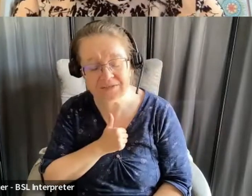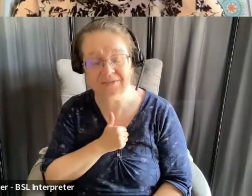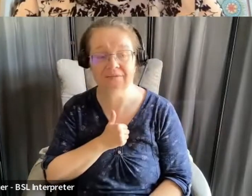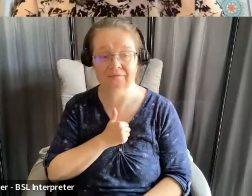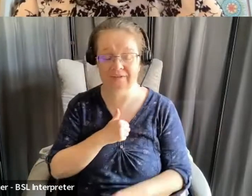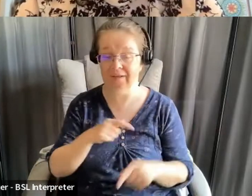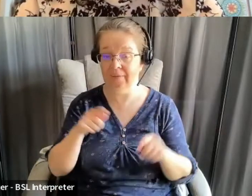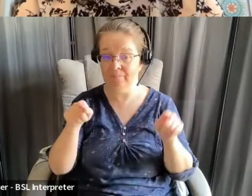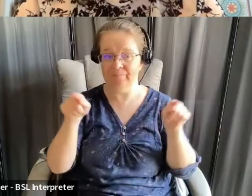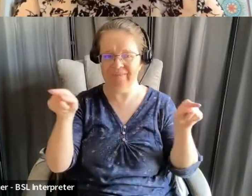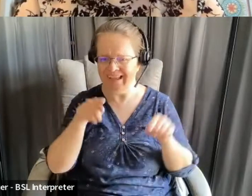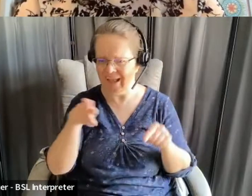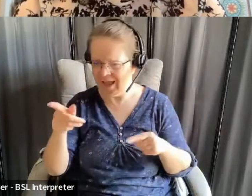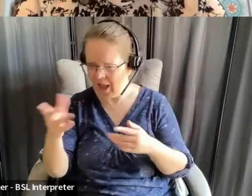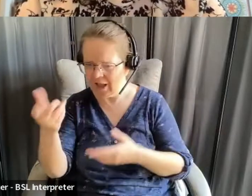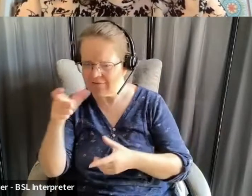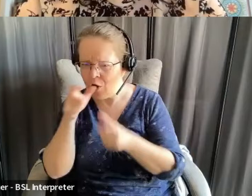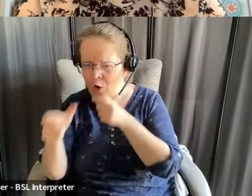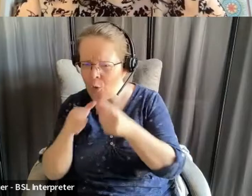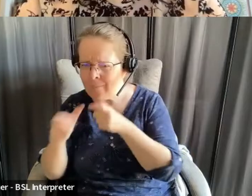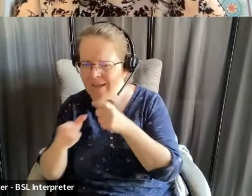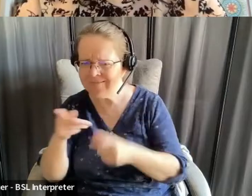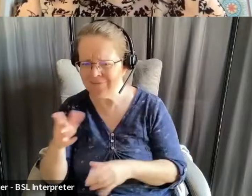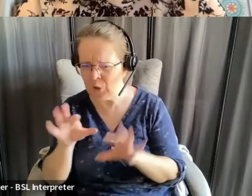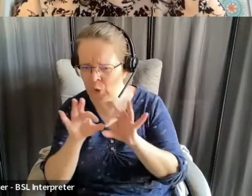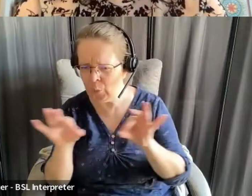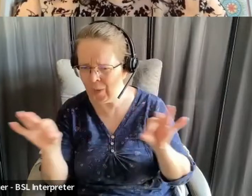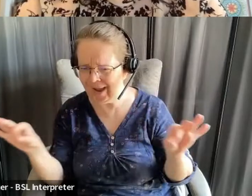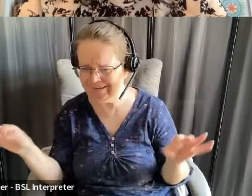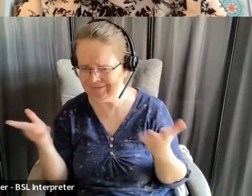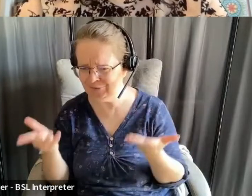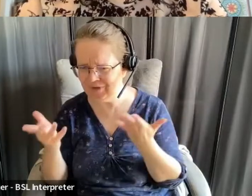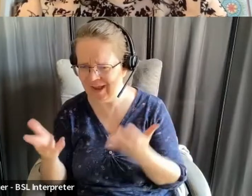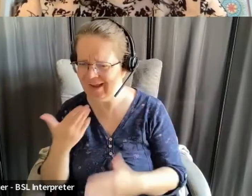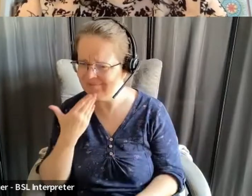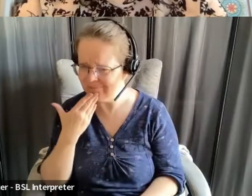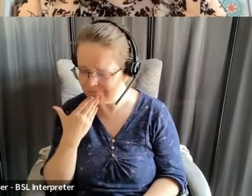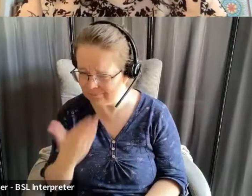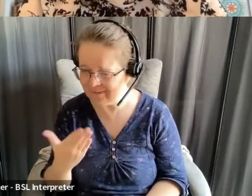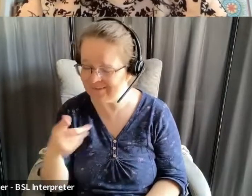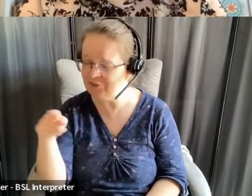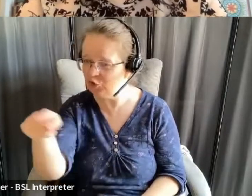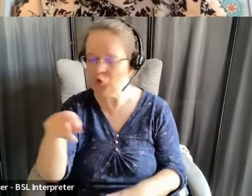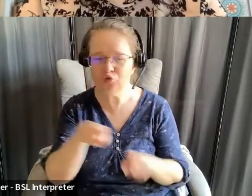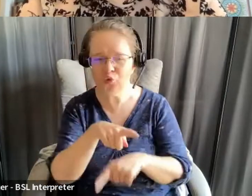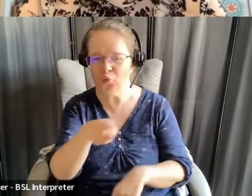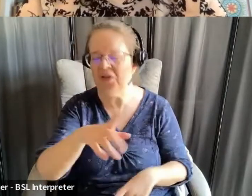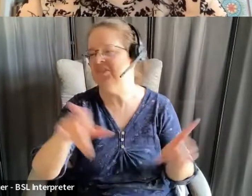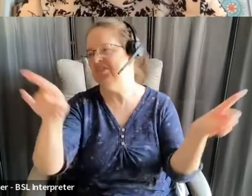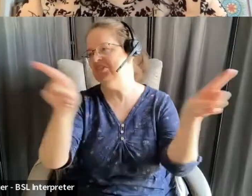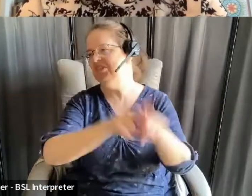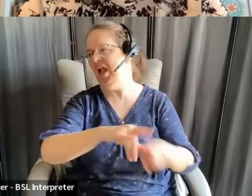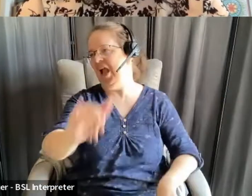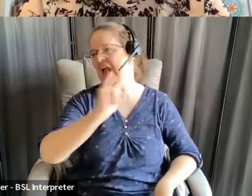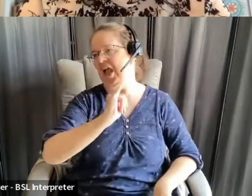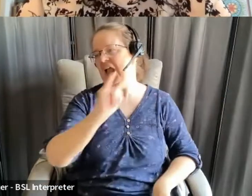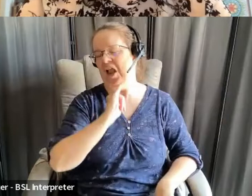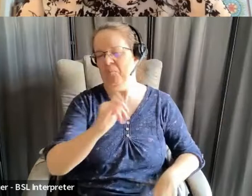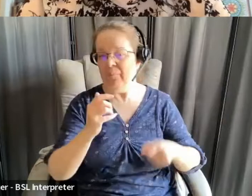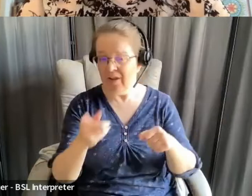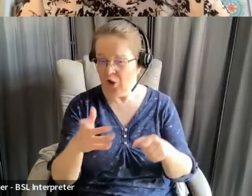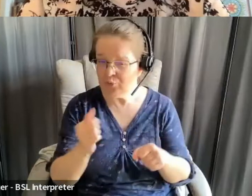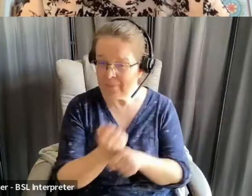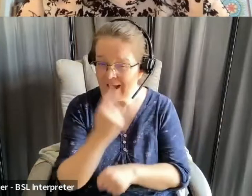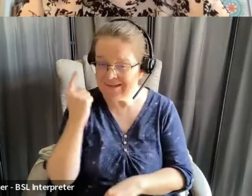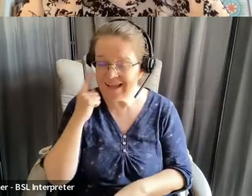there, you're a little quiet today. Can you please share your stories? Is this resonating with you? Is this making sense? Do you feel